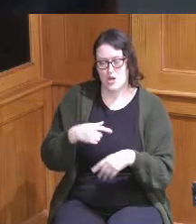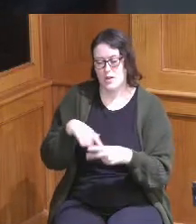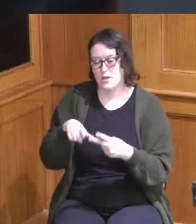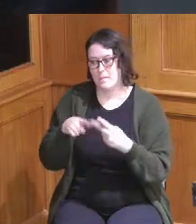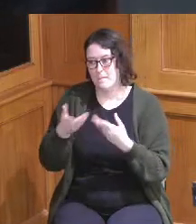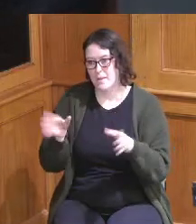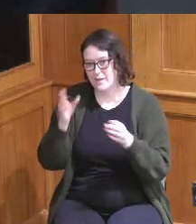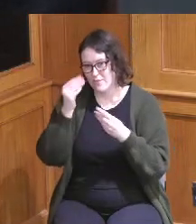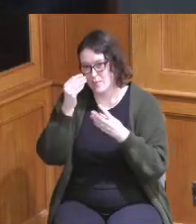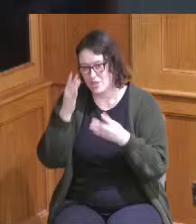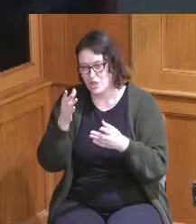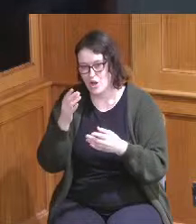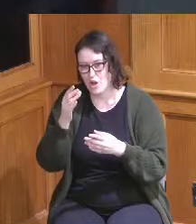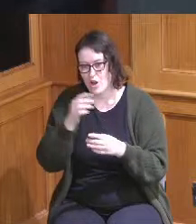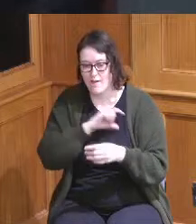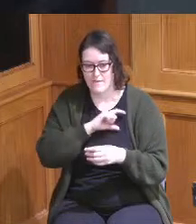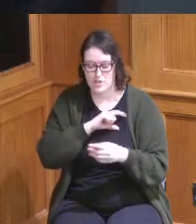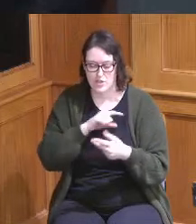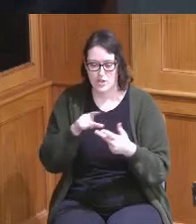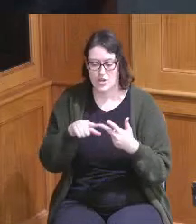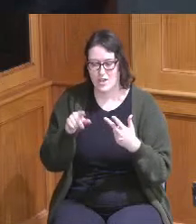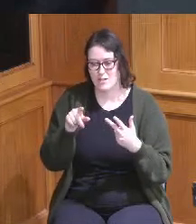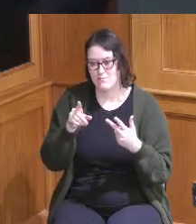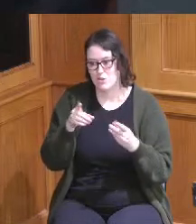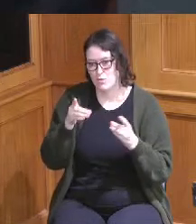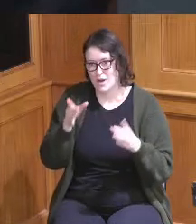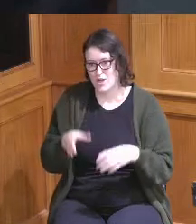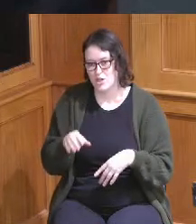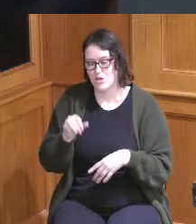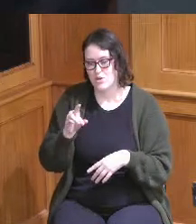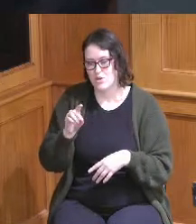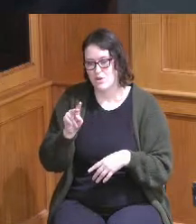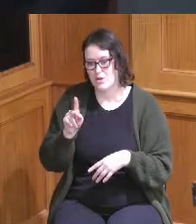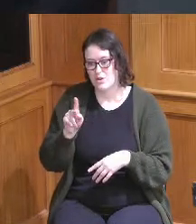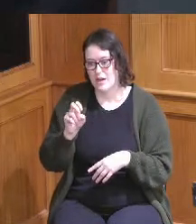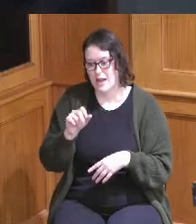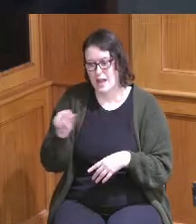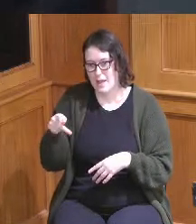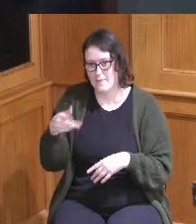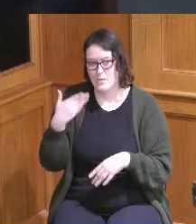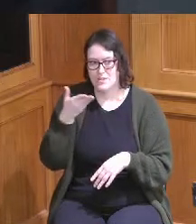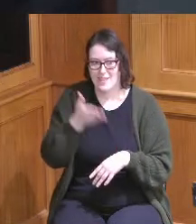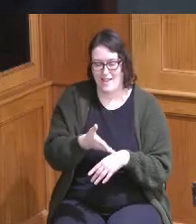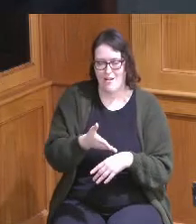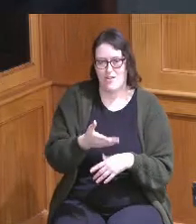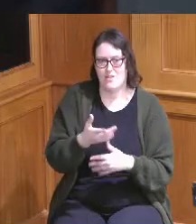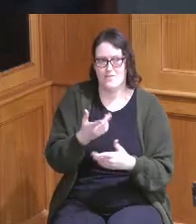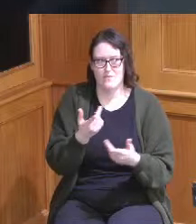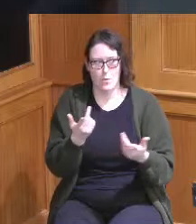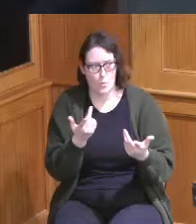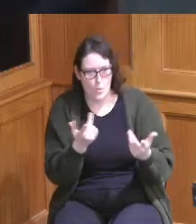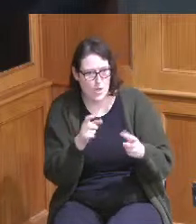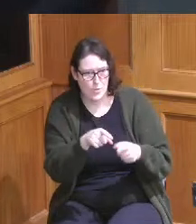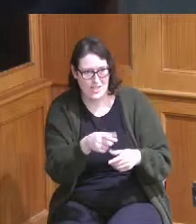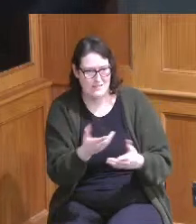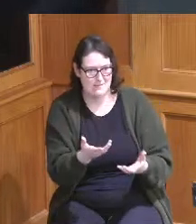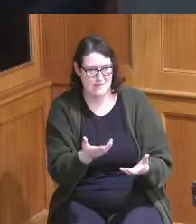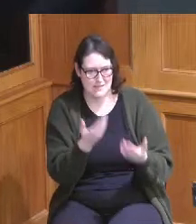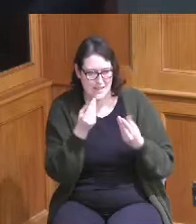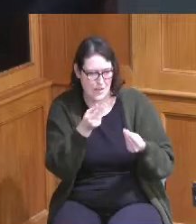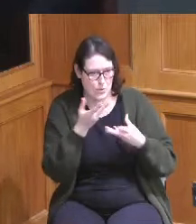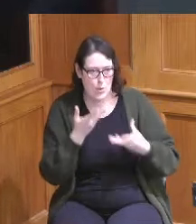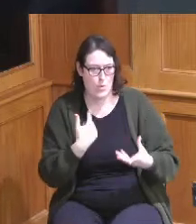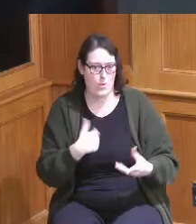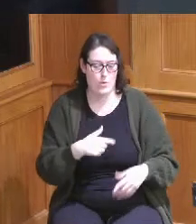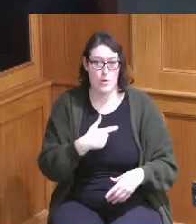officer, and Andy, Director Knapp, who was on scene, so that we could figure out what do they need. One of the main things that we